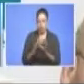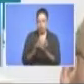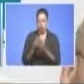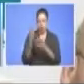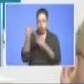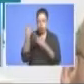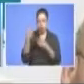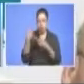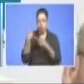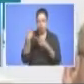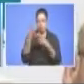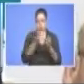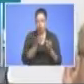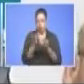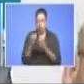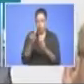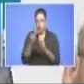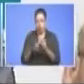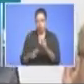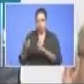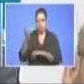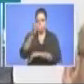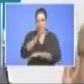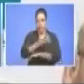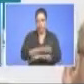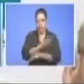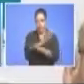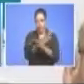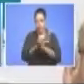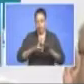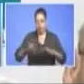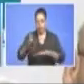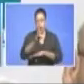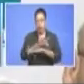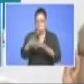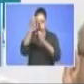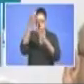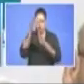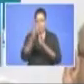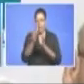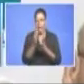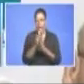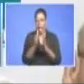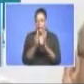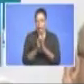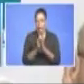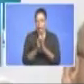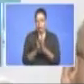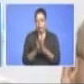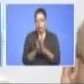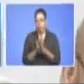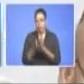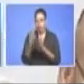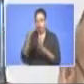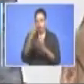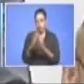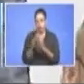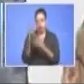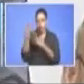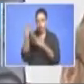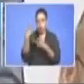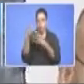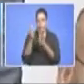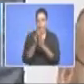be the order of every day. The Freedom of Information Act with stronger teeth and Fiscal Responsibility